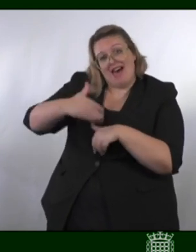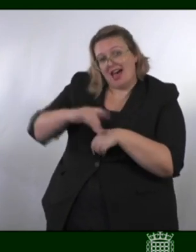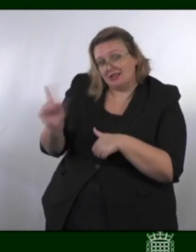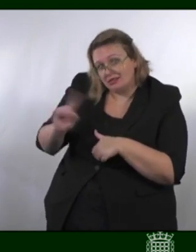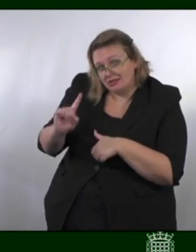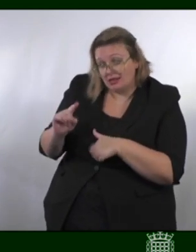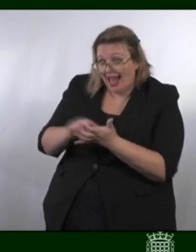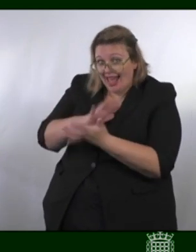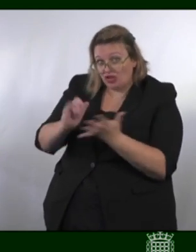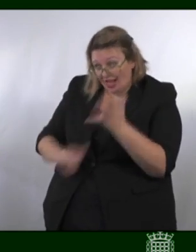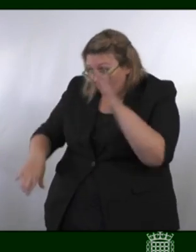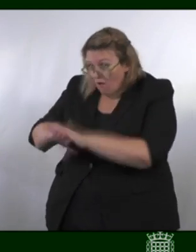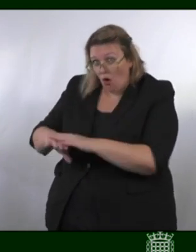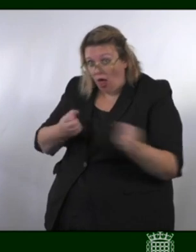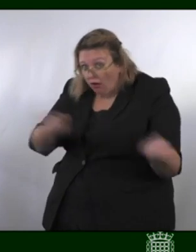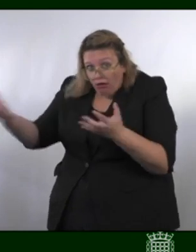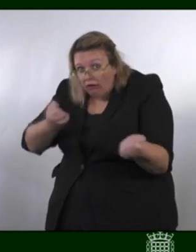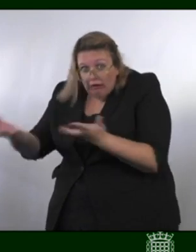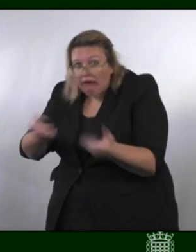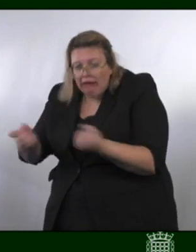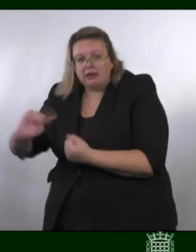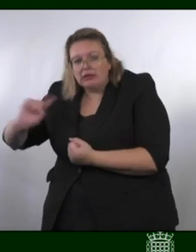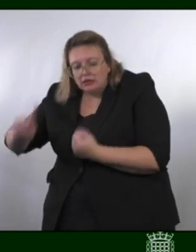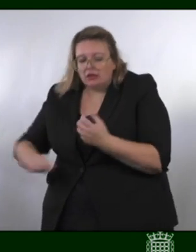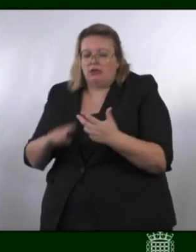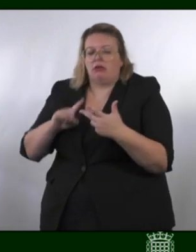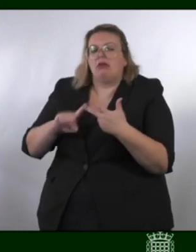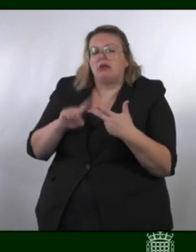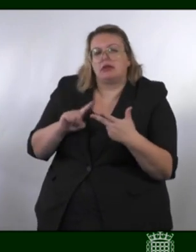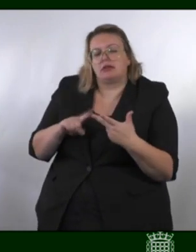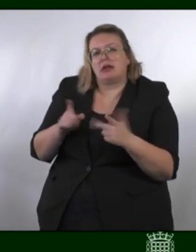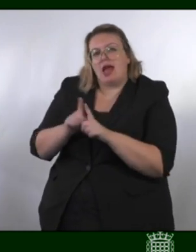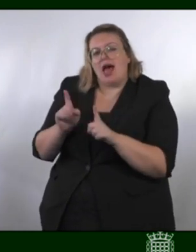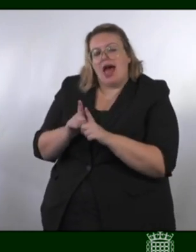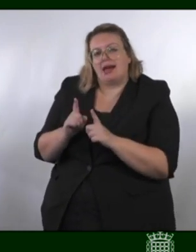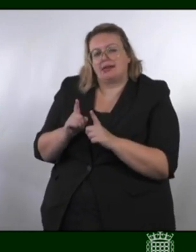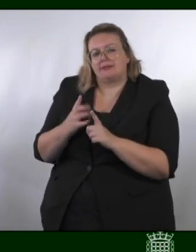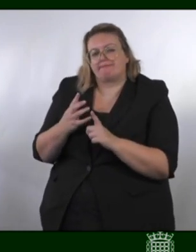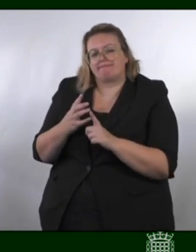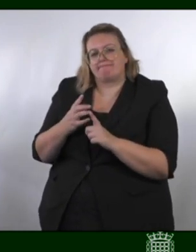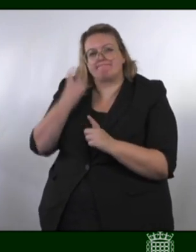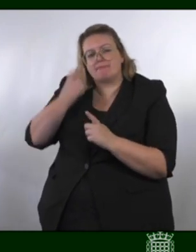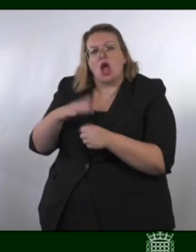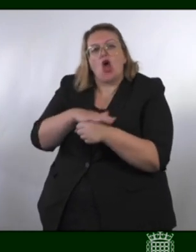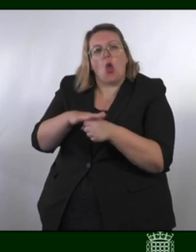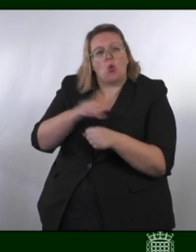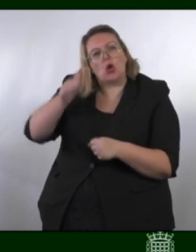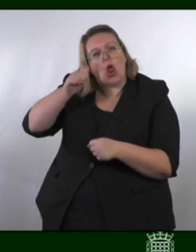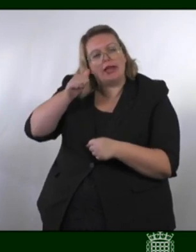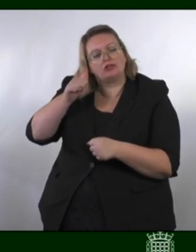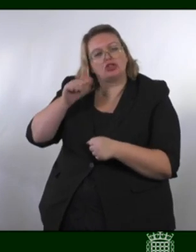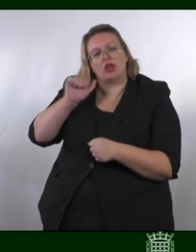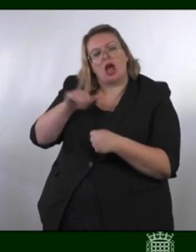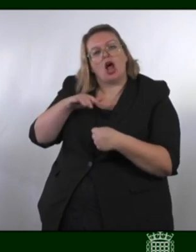full they are on hospitalisation rates, as well as, of course, of relying and listening to local knowledge from local public